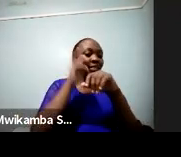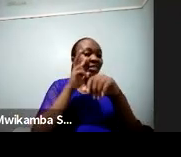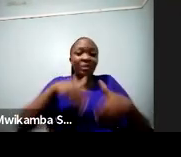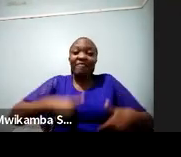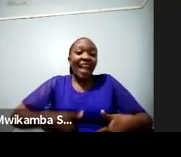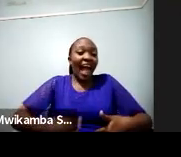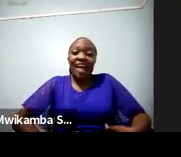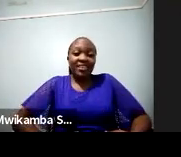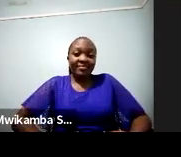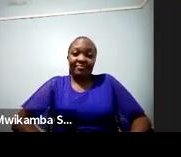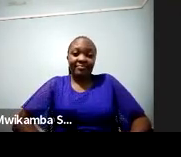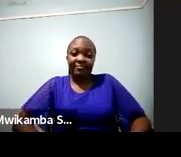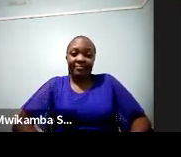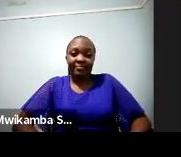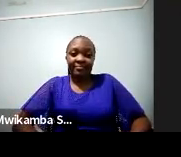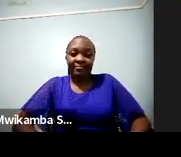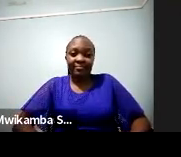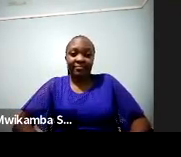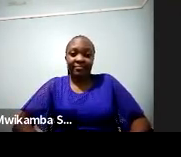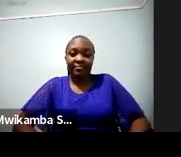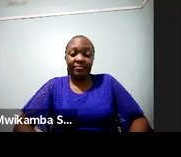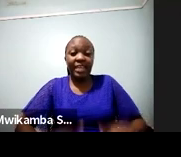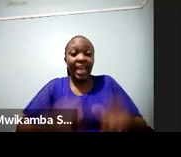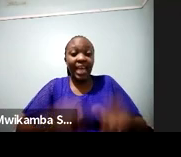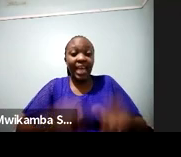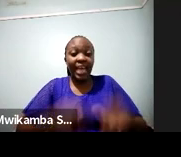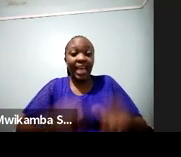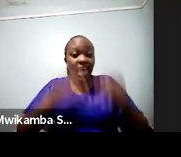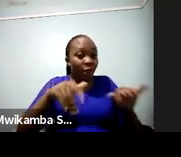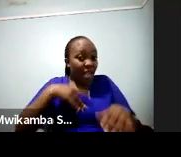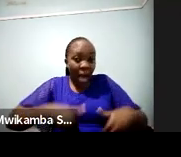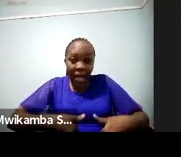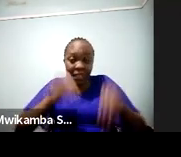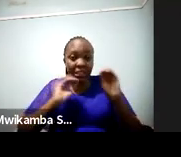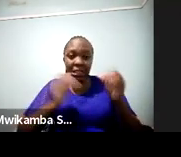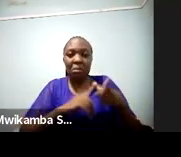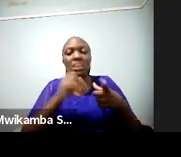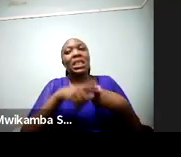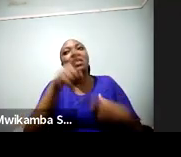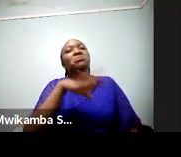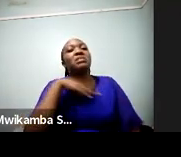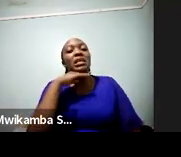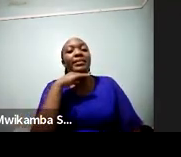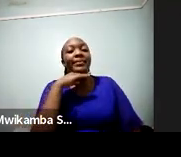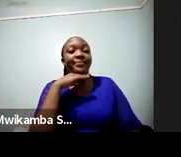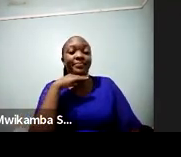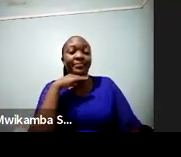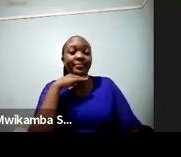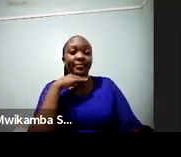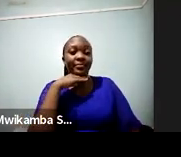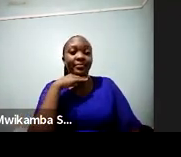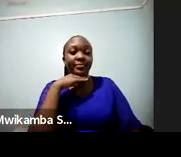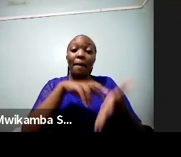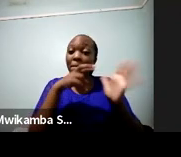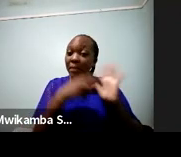food and health will not be a concern. But so long as it's ahead of you and all of us are healthy and looking forward to the future, then food and health